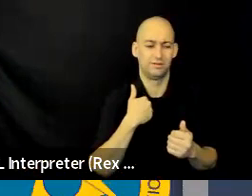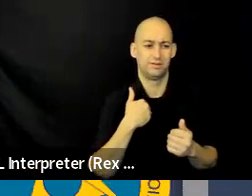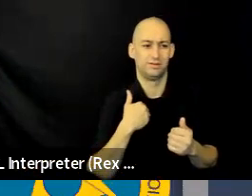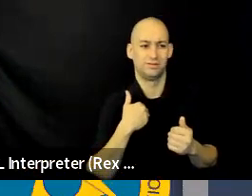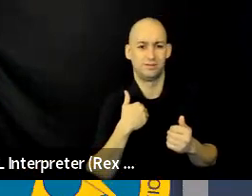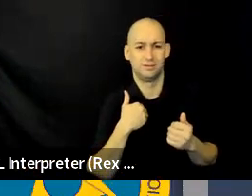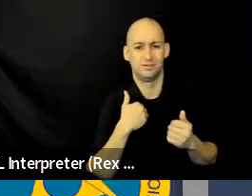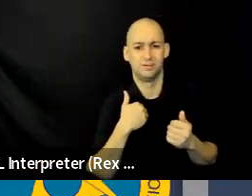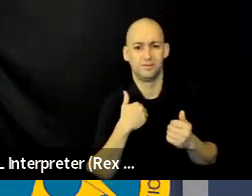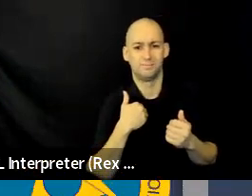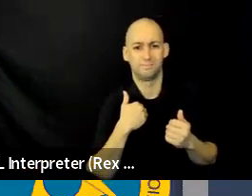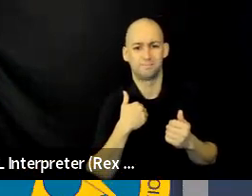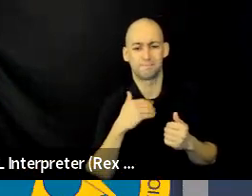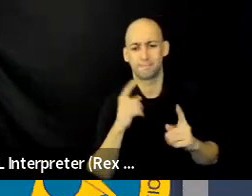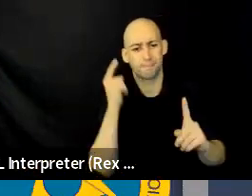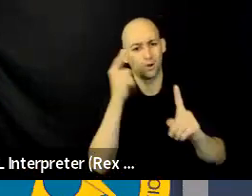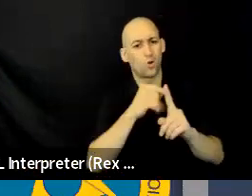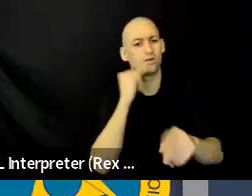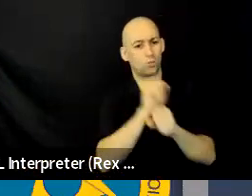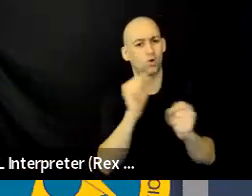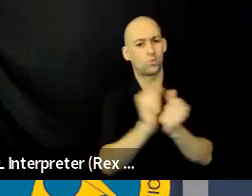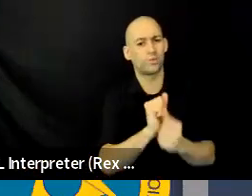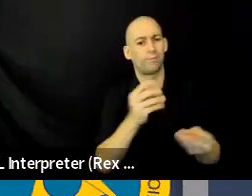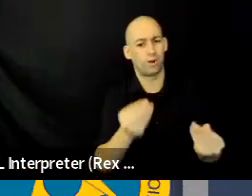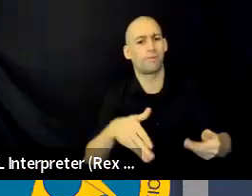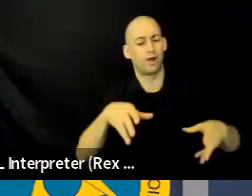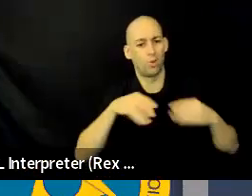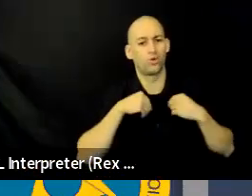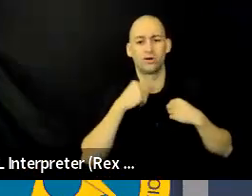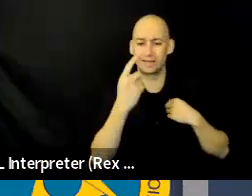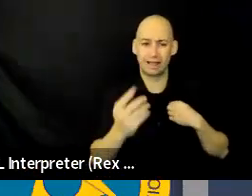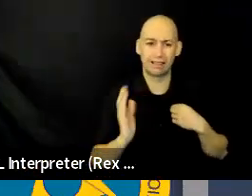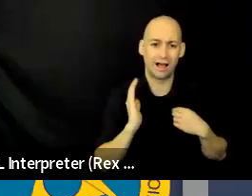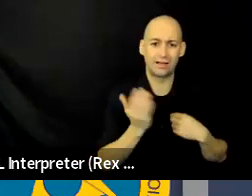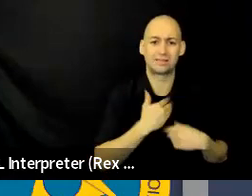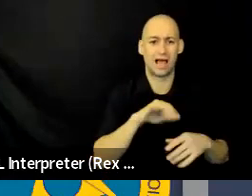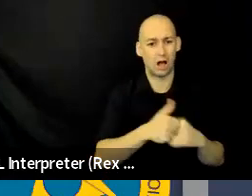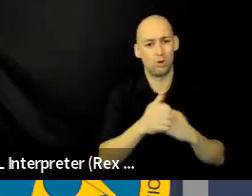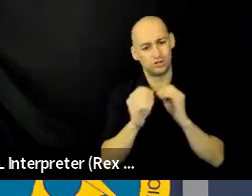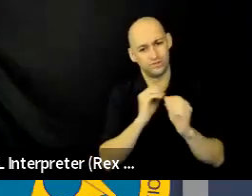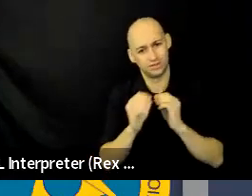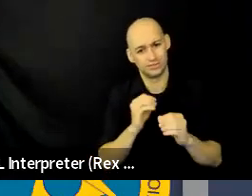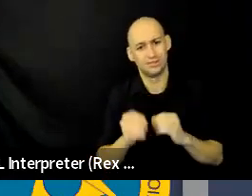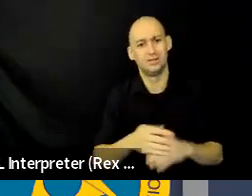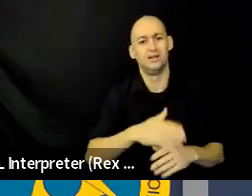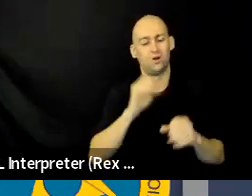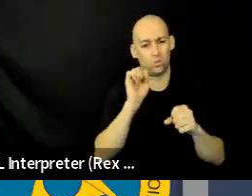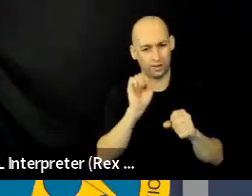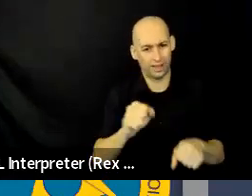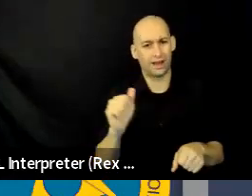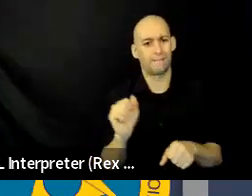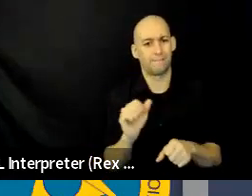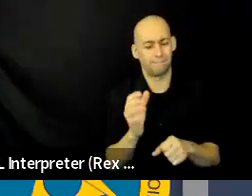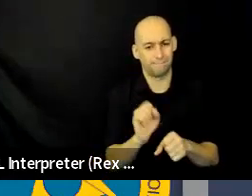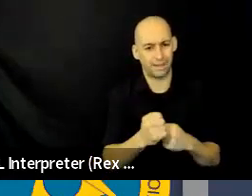goal has been to work with the property owner, tell us how we can make refinements so that we can make that driveway point work so